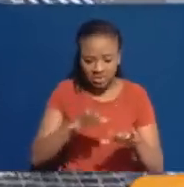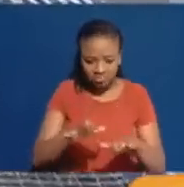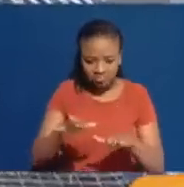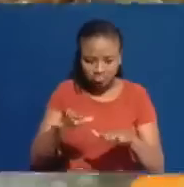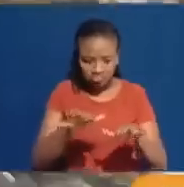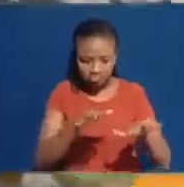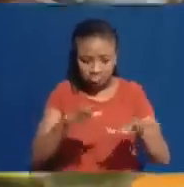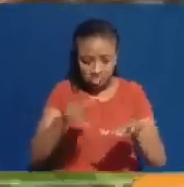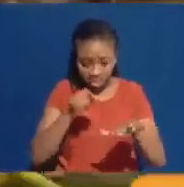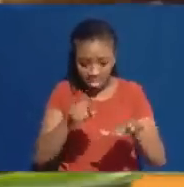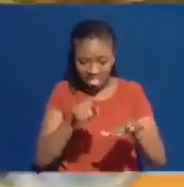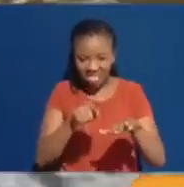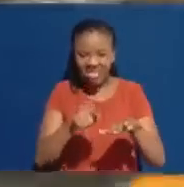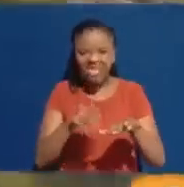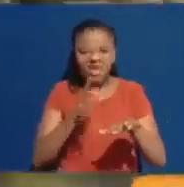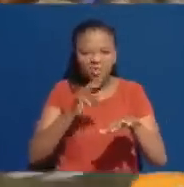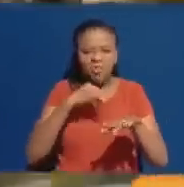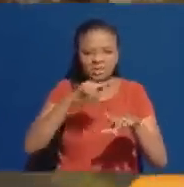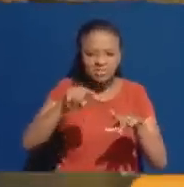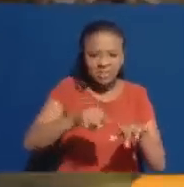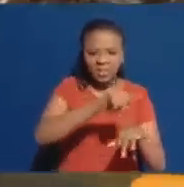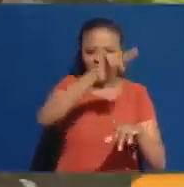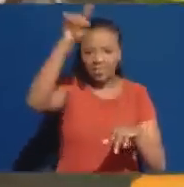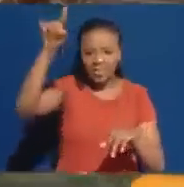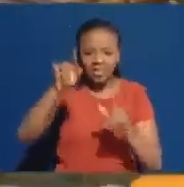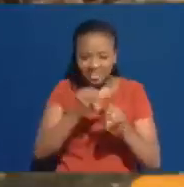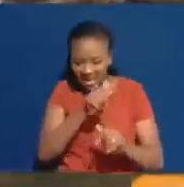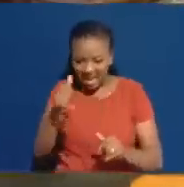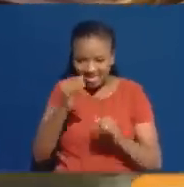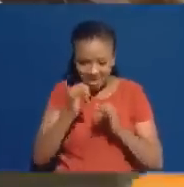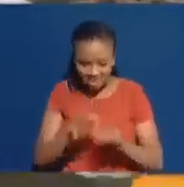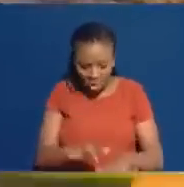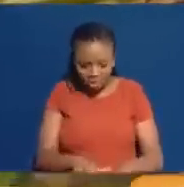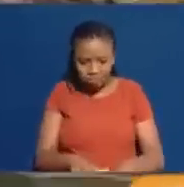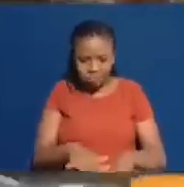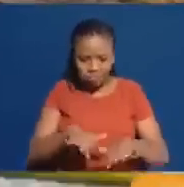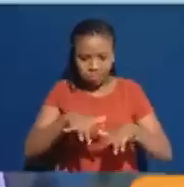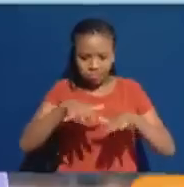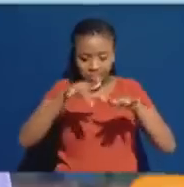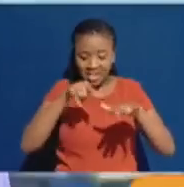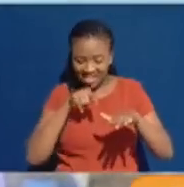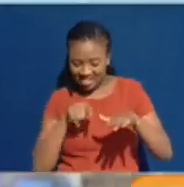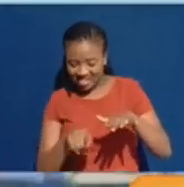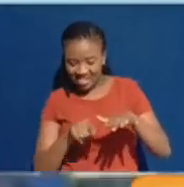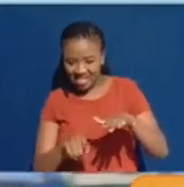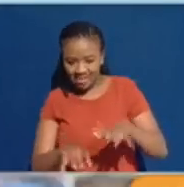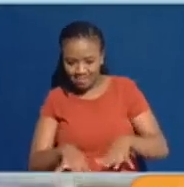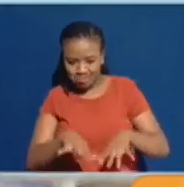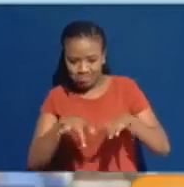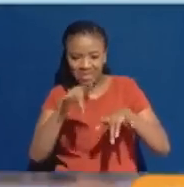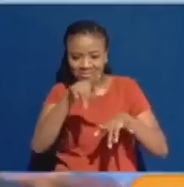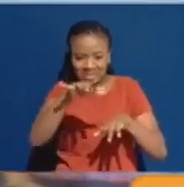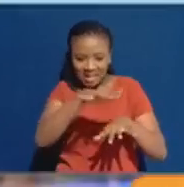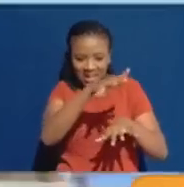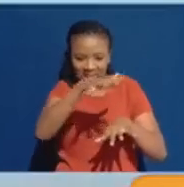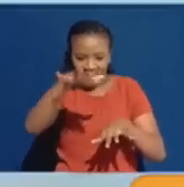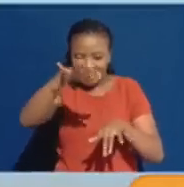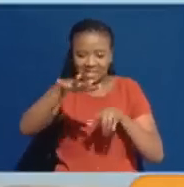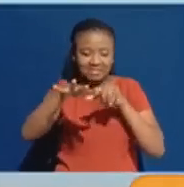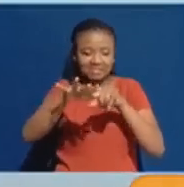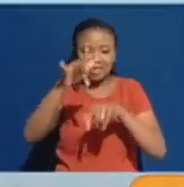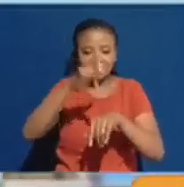deep waters with waters from the surface on sections of the lake. So when there's that upwelling appearing, which can be within an